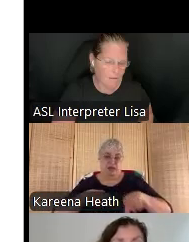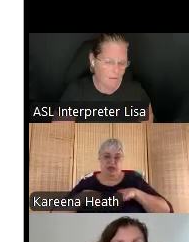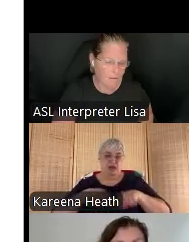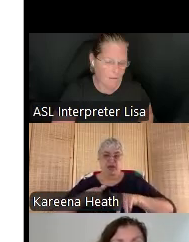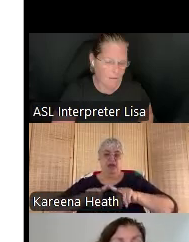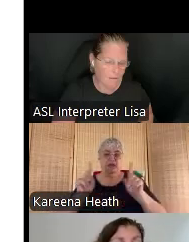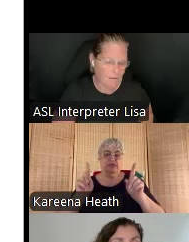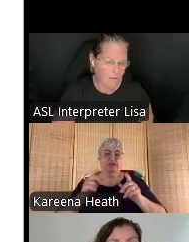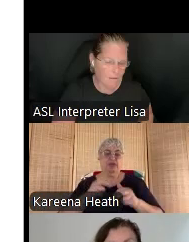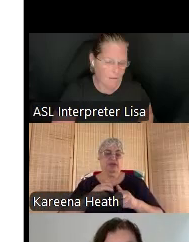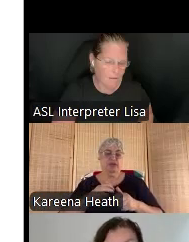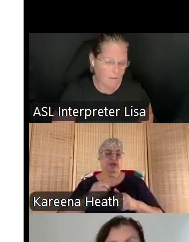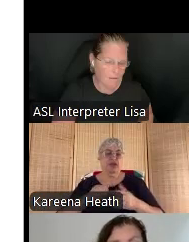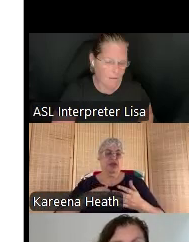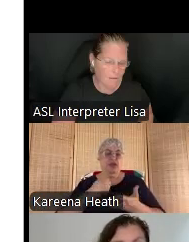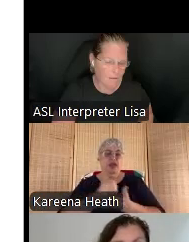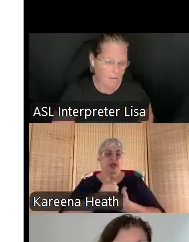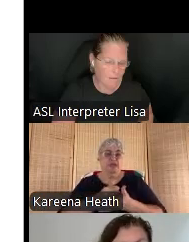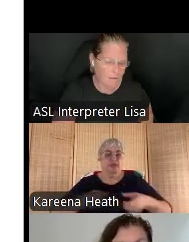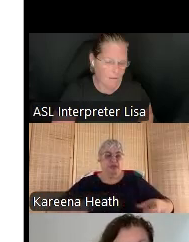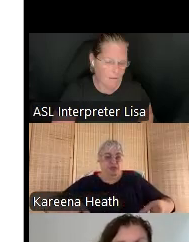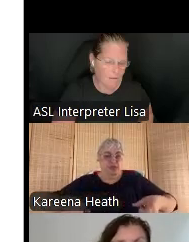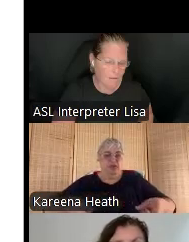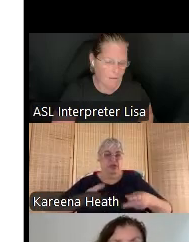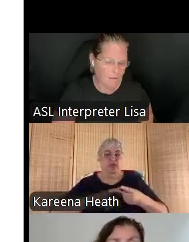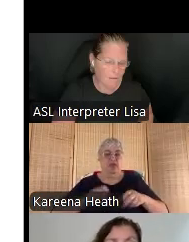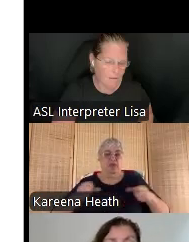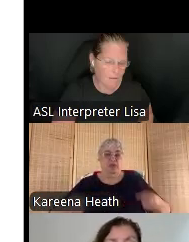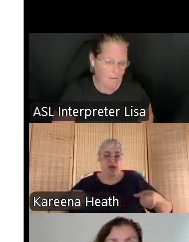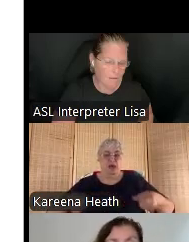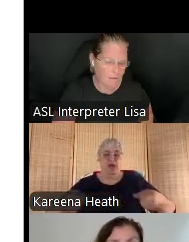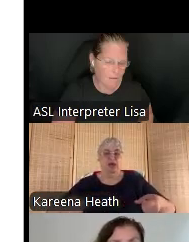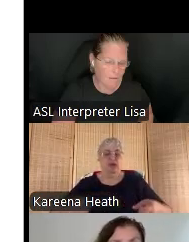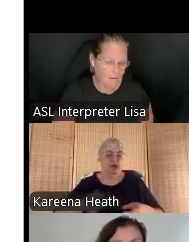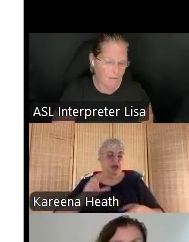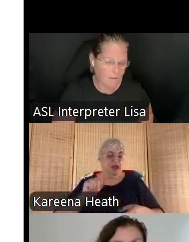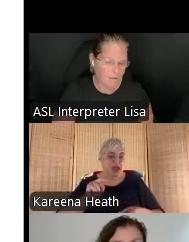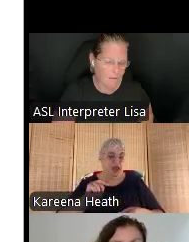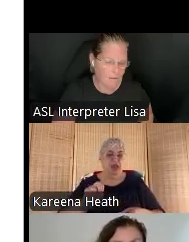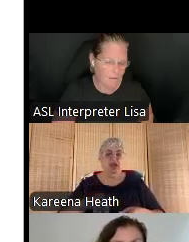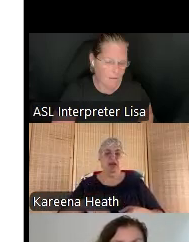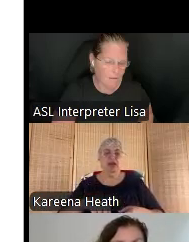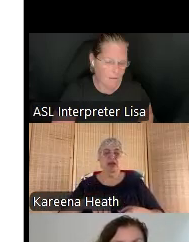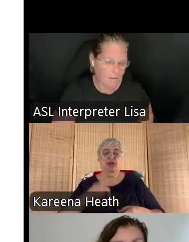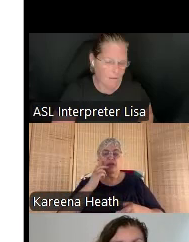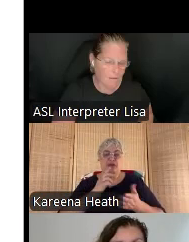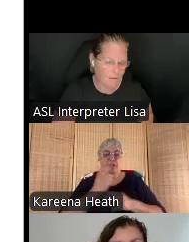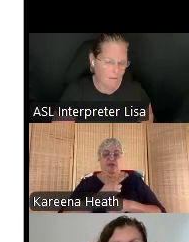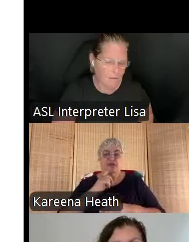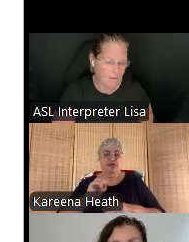Are assistive devices such as wheelchairs, walker, crutches, canes used for mobility?